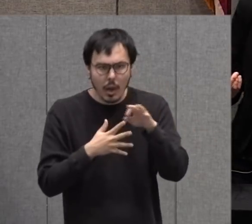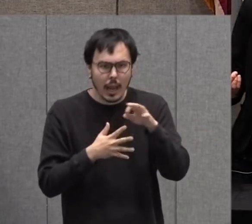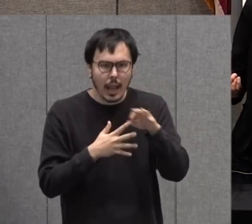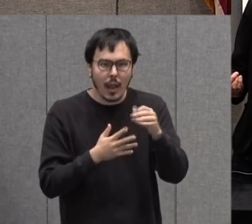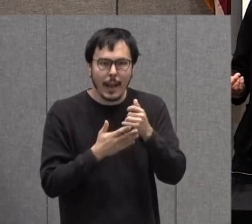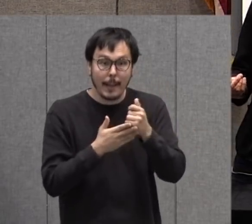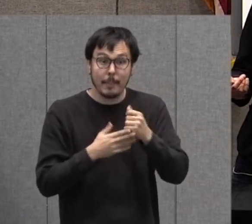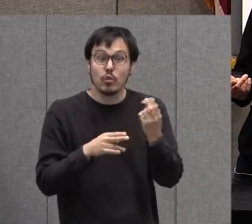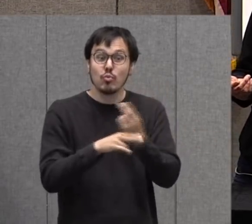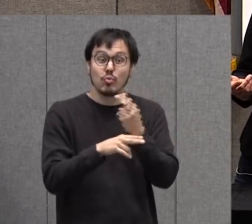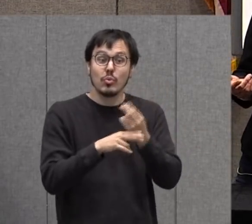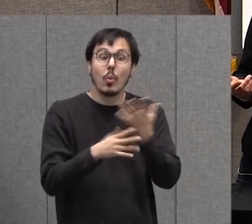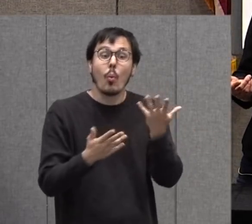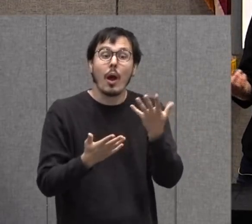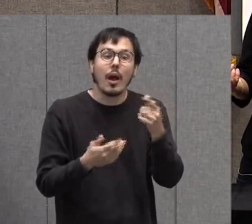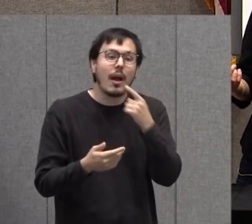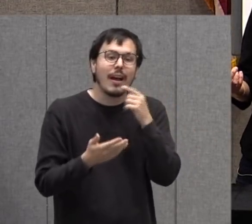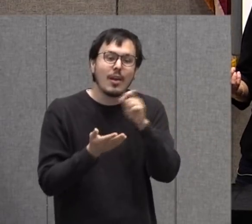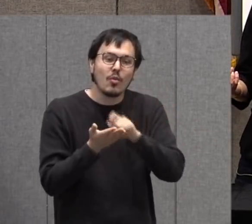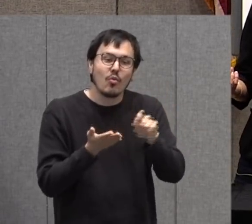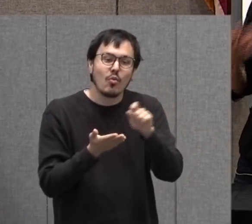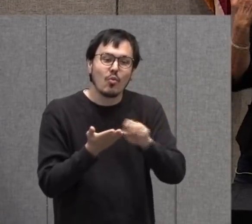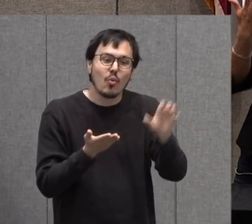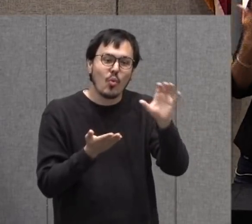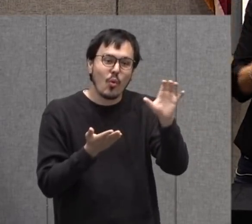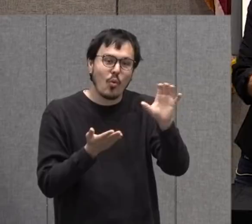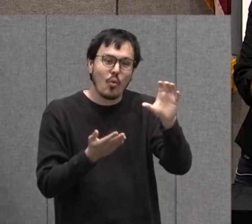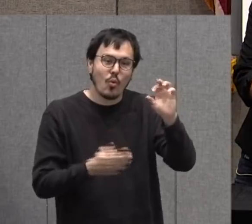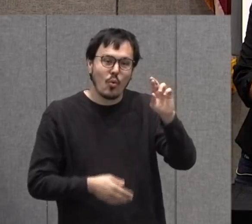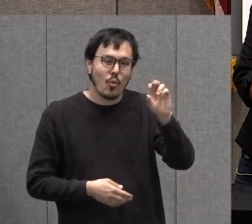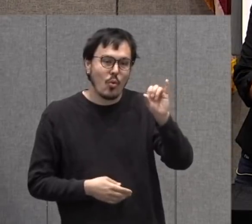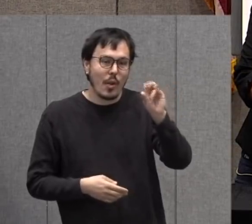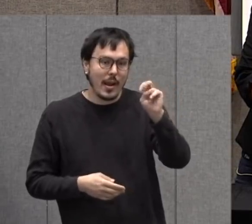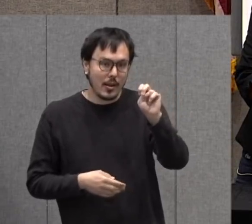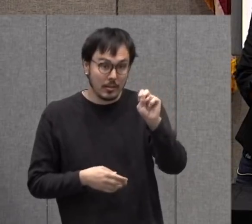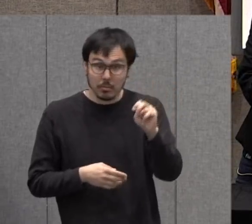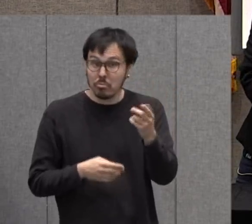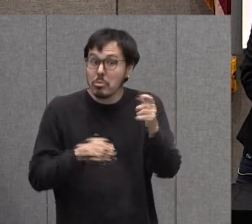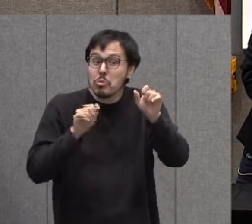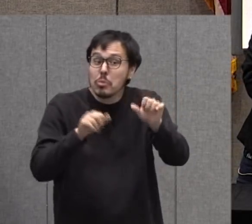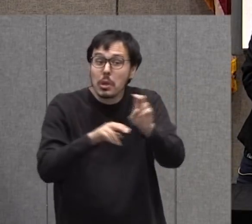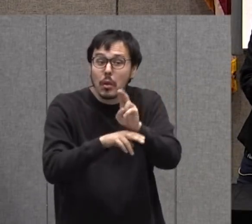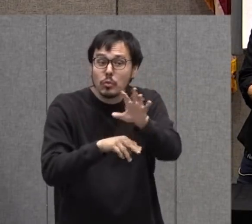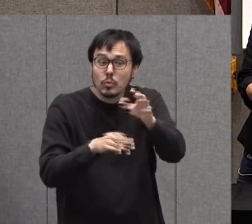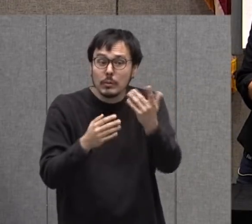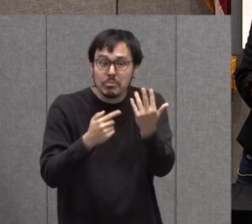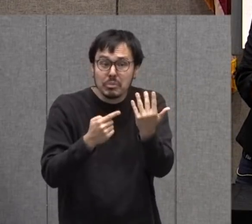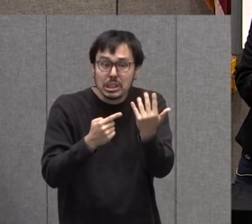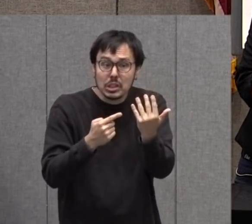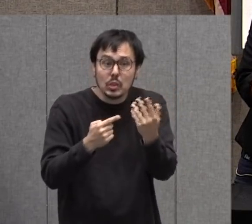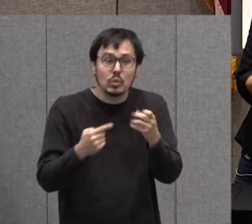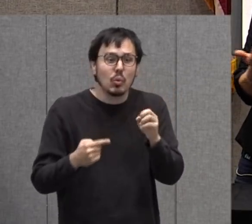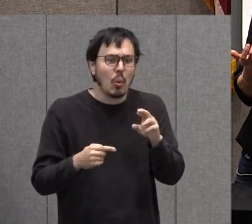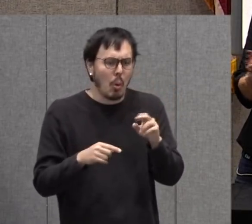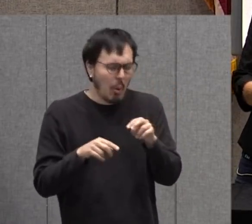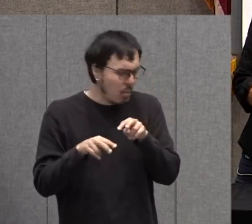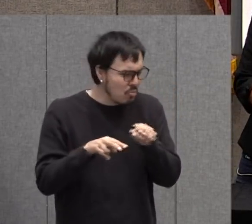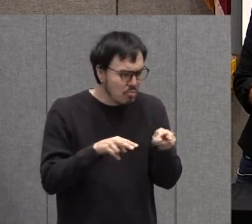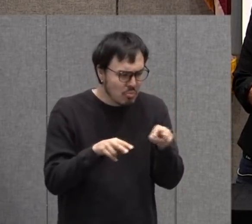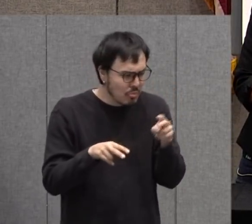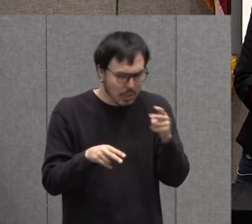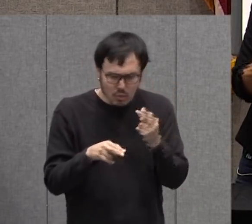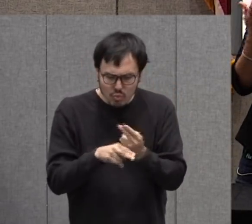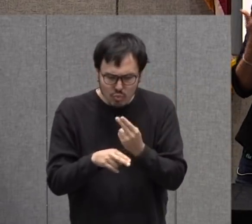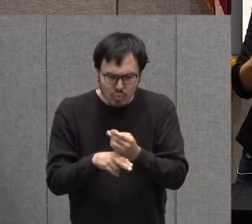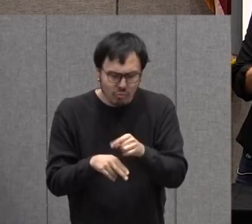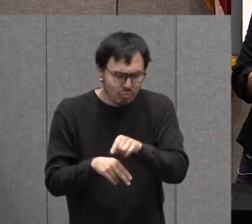on using some crayons that just were right here. You could use your fingers, but you could also just count on using some